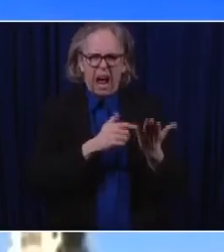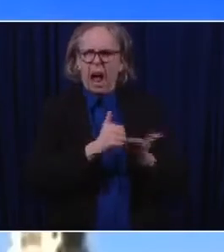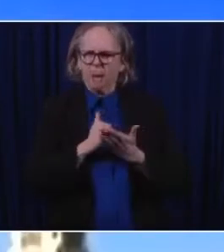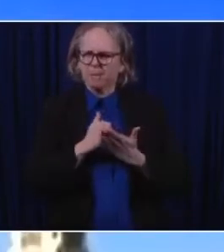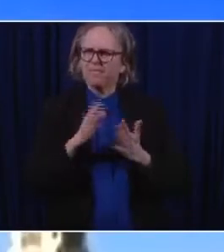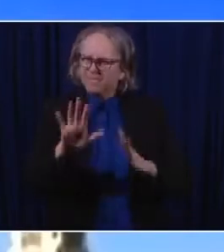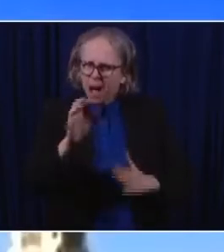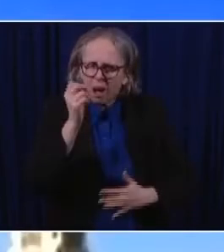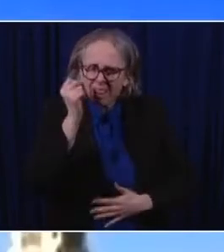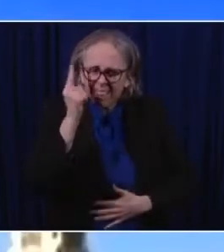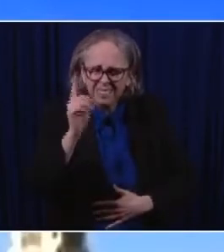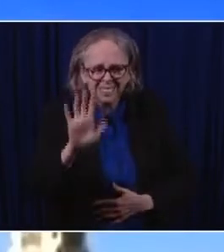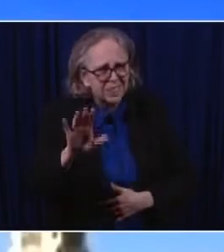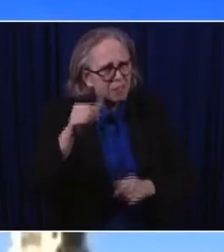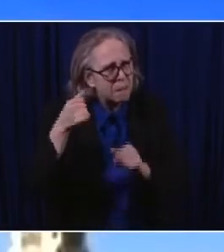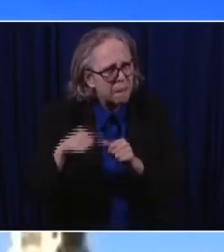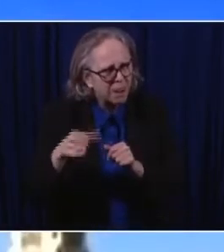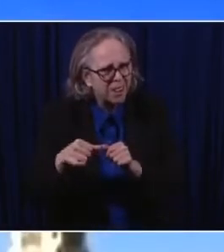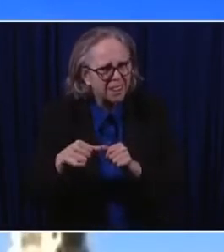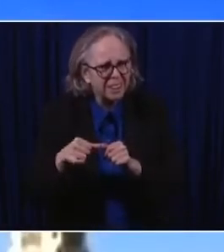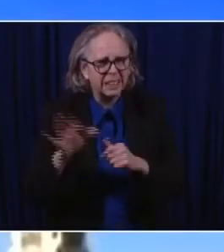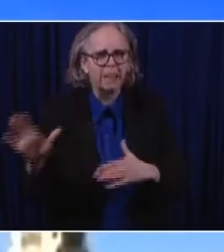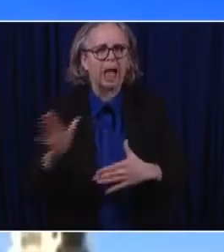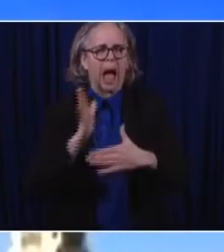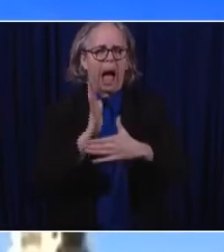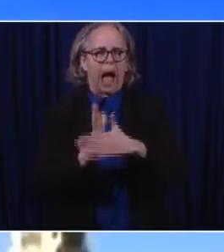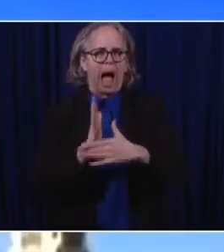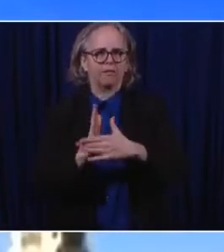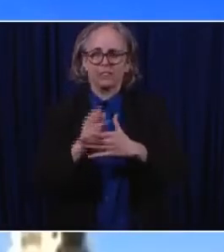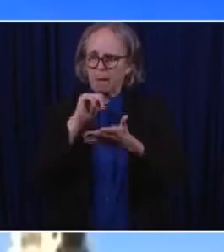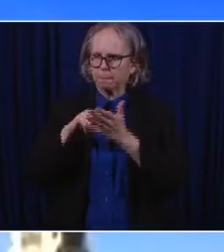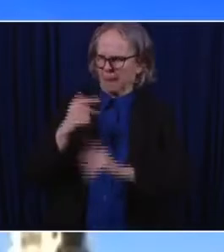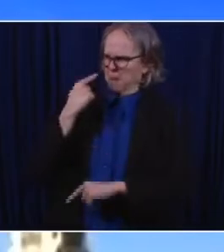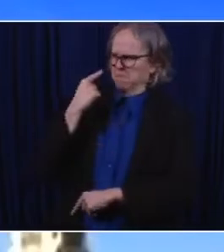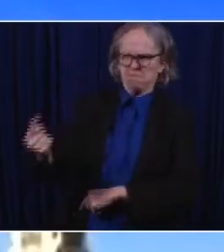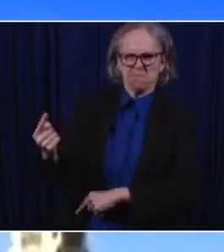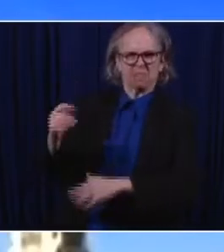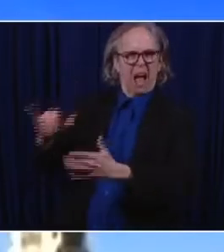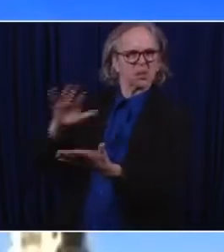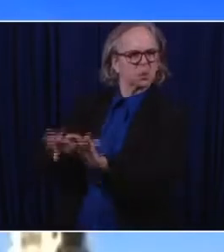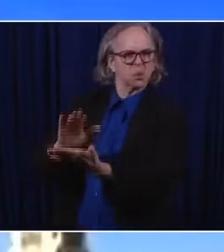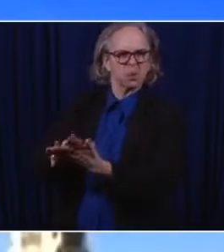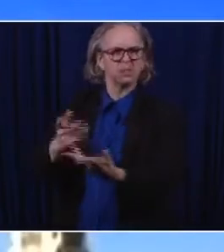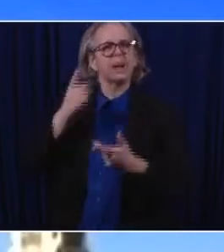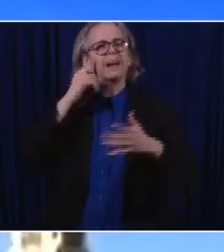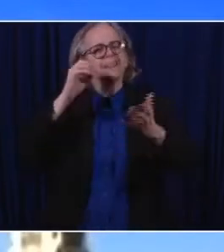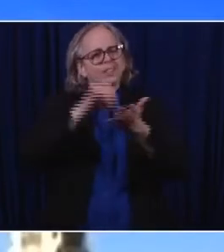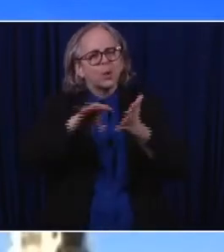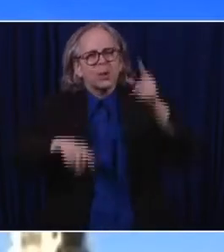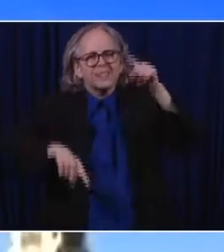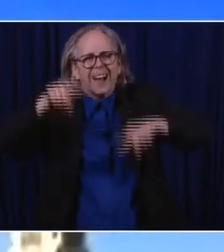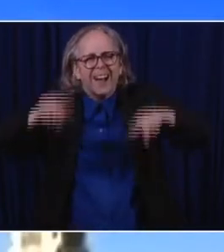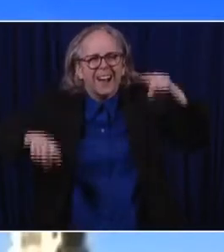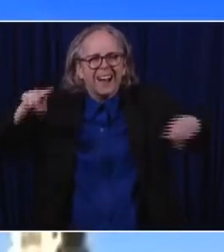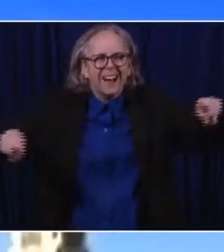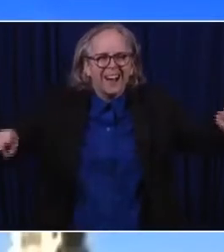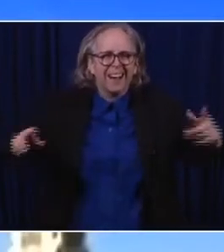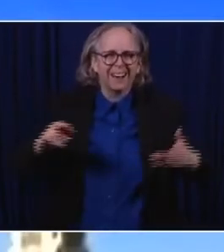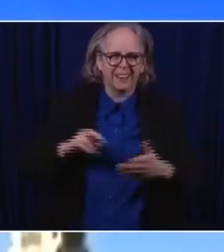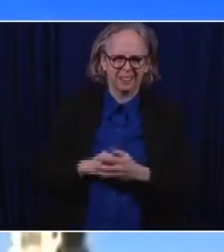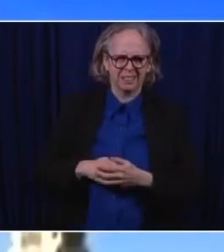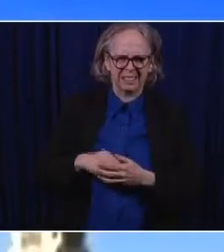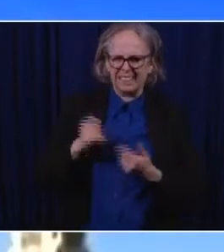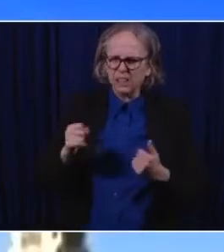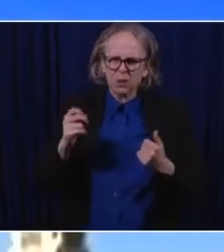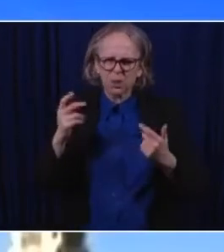average. Every student is different, every student's circumstances are different, and each student really merits an individual understanding of where they are academically